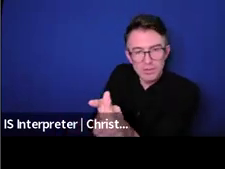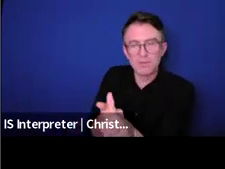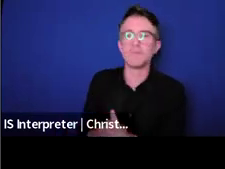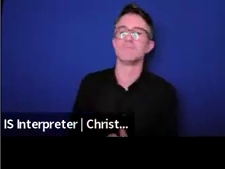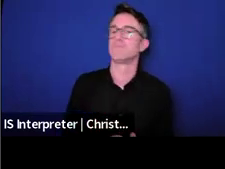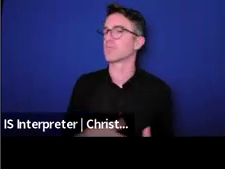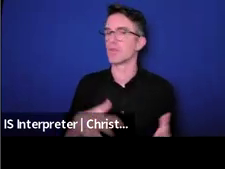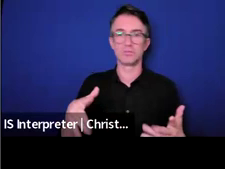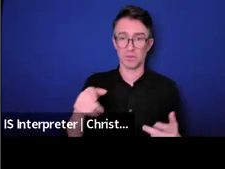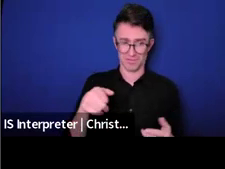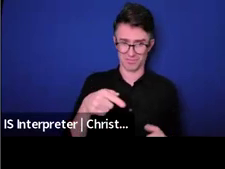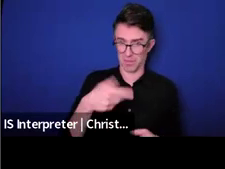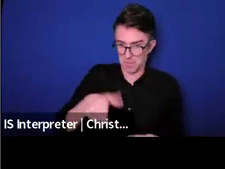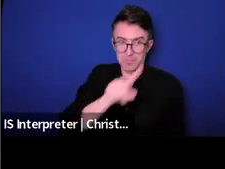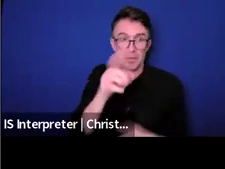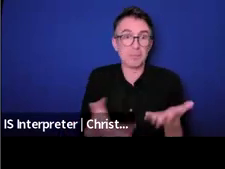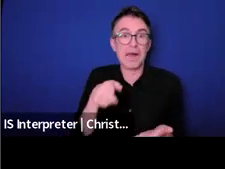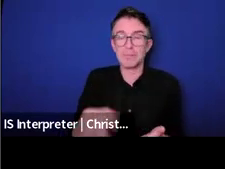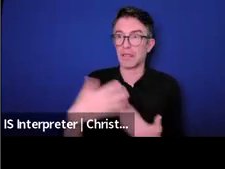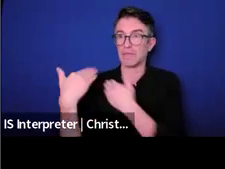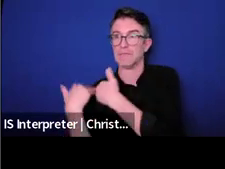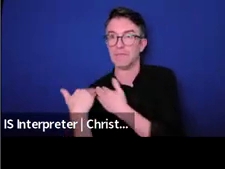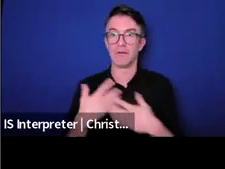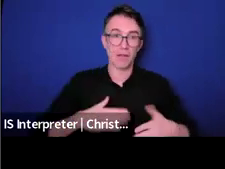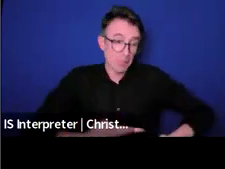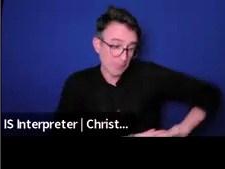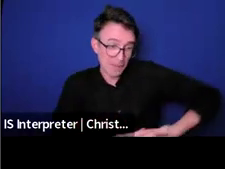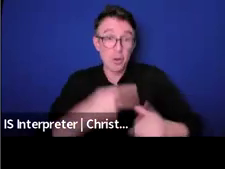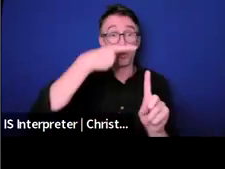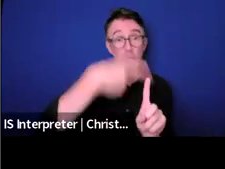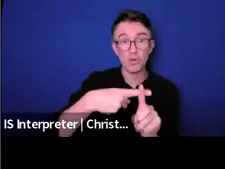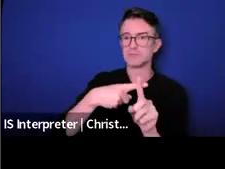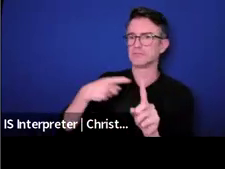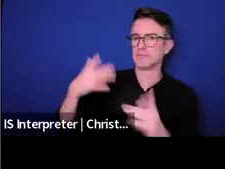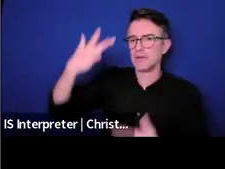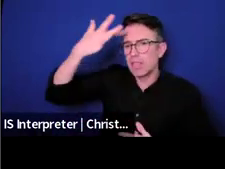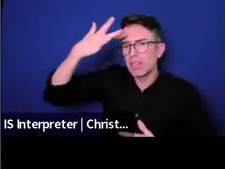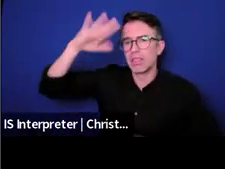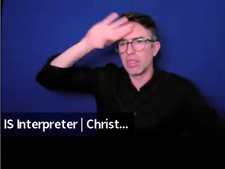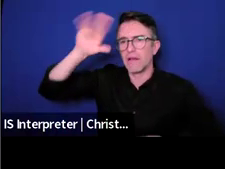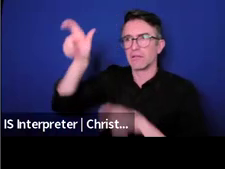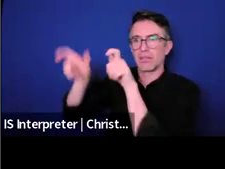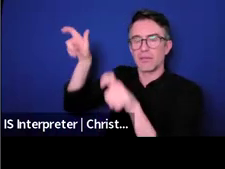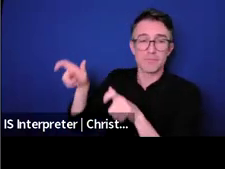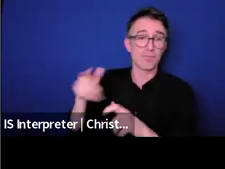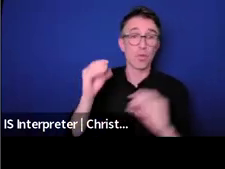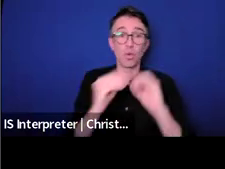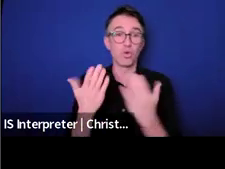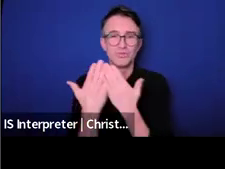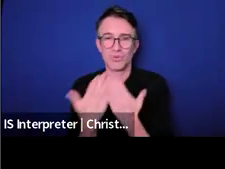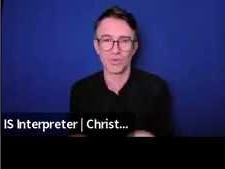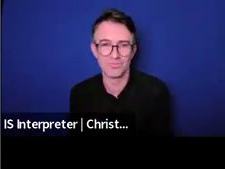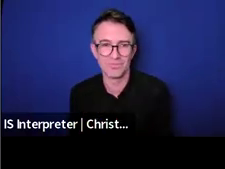own children, and therefore forgo their education and economic opportunities in many cases. You'll need access to personal assistance